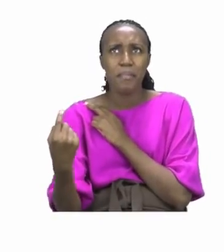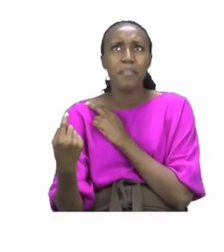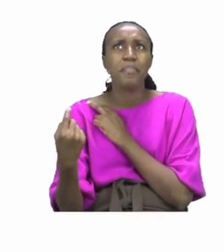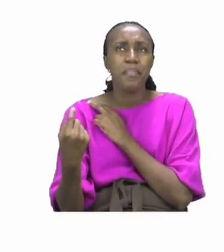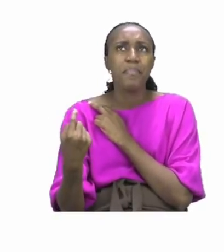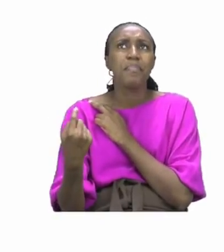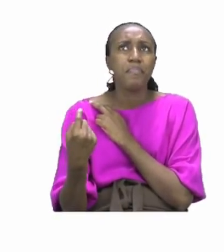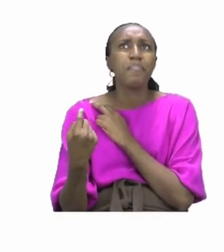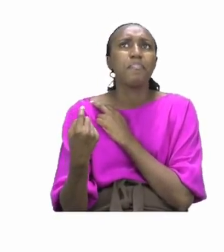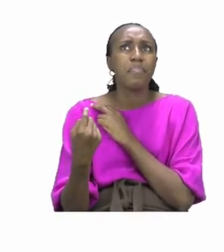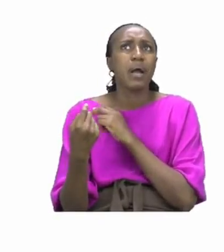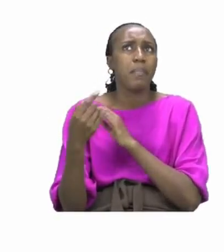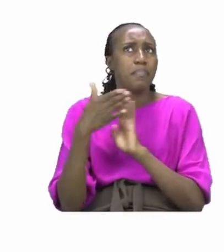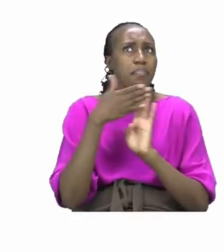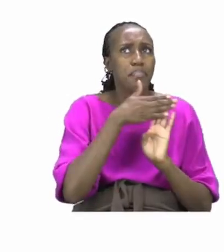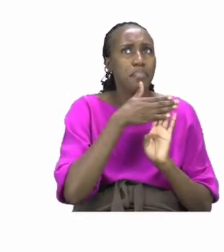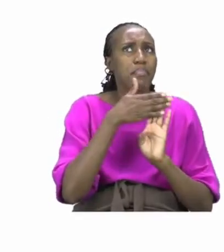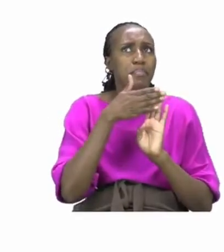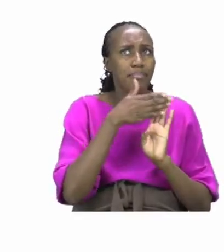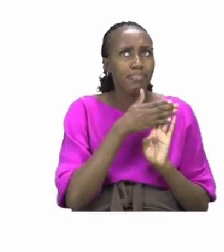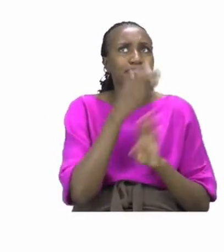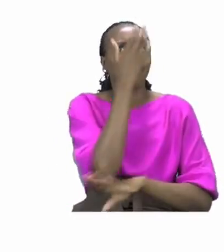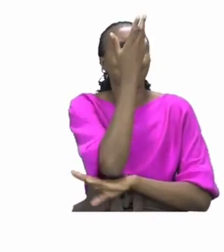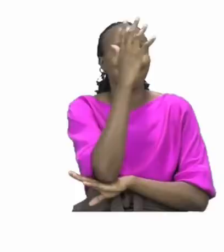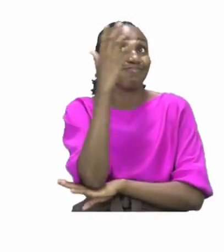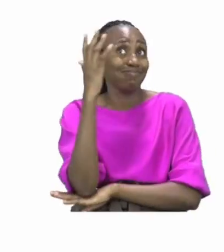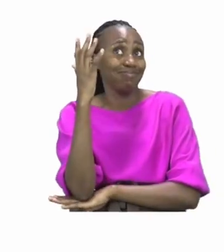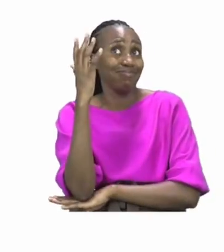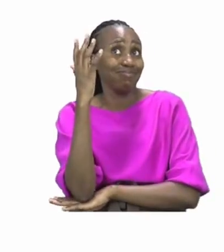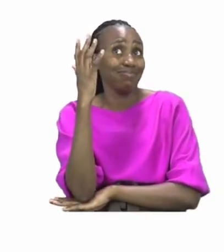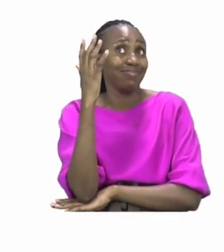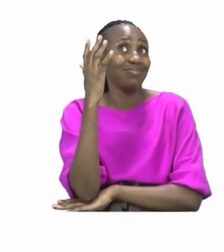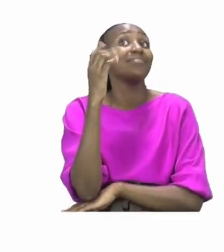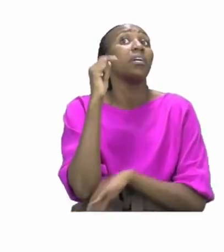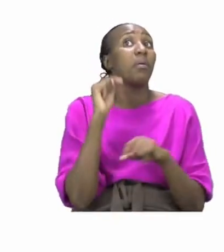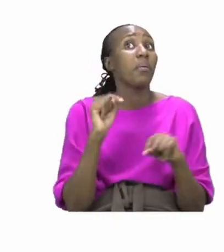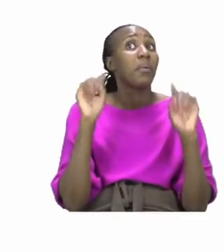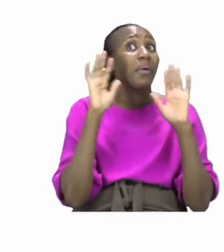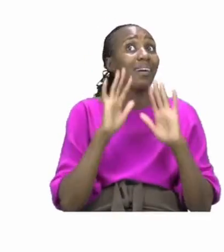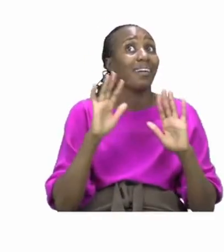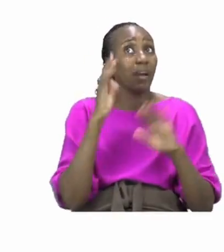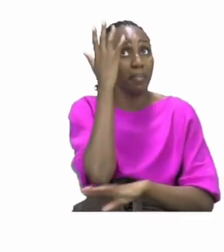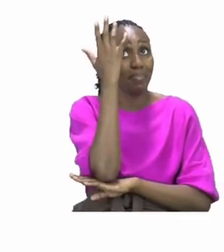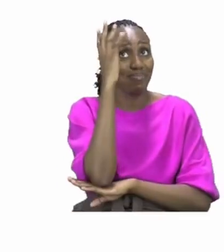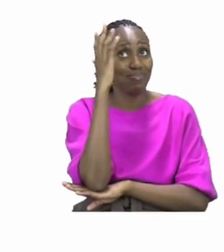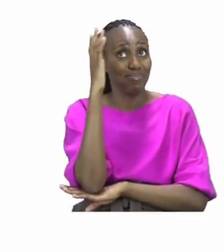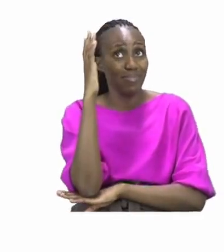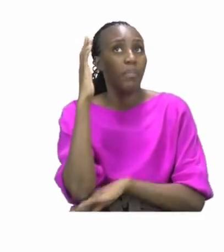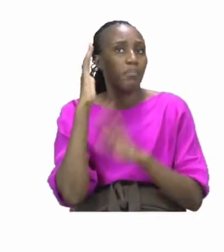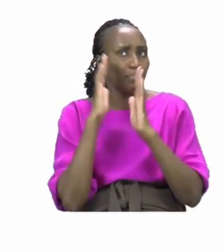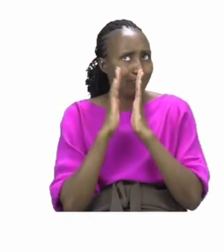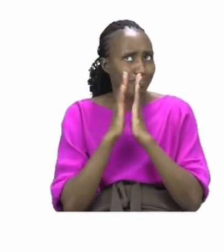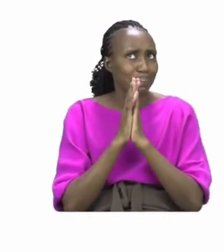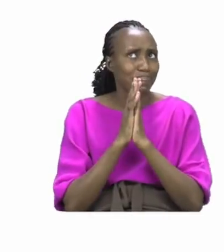every tree. So the next time that you're coloring a tree, not this time, I want you to tell someone